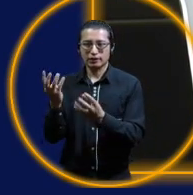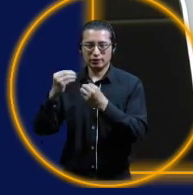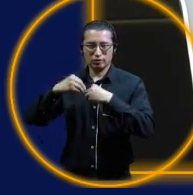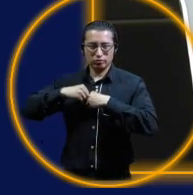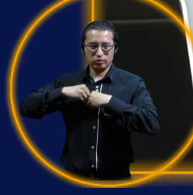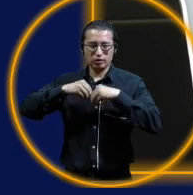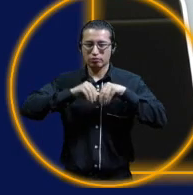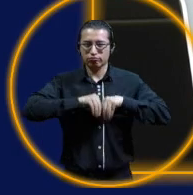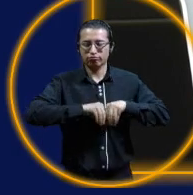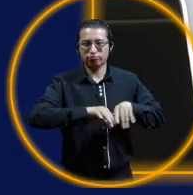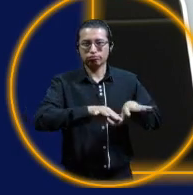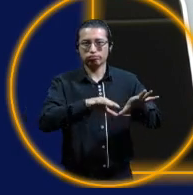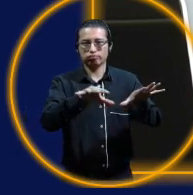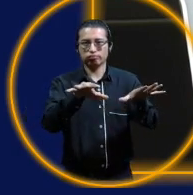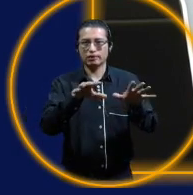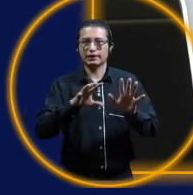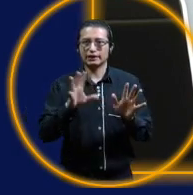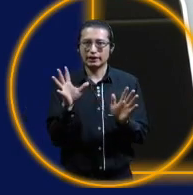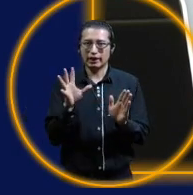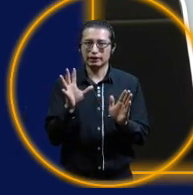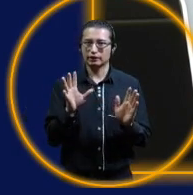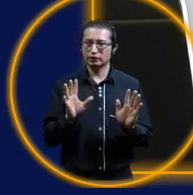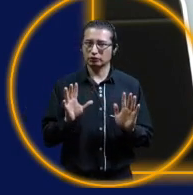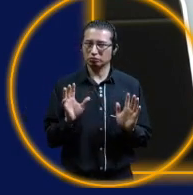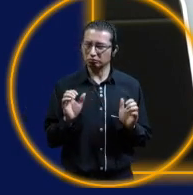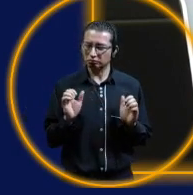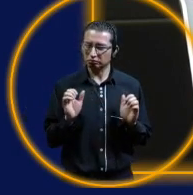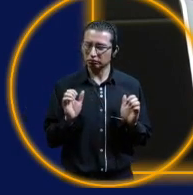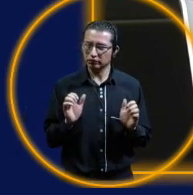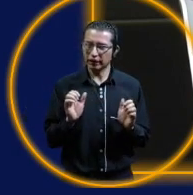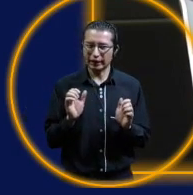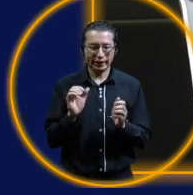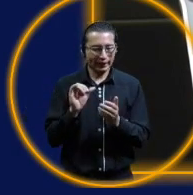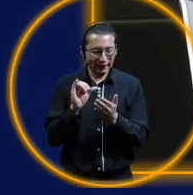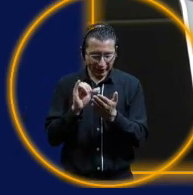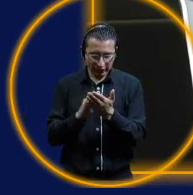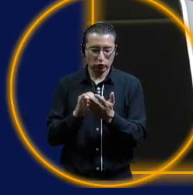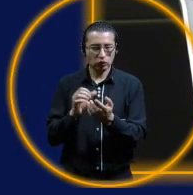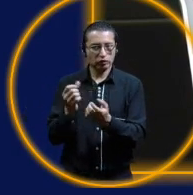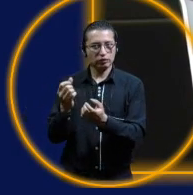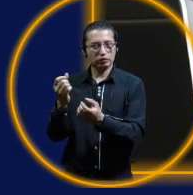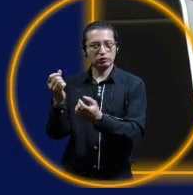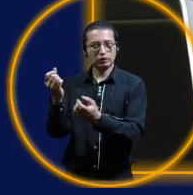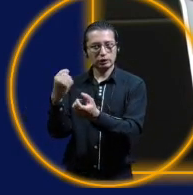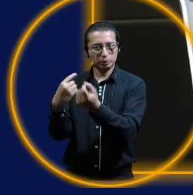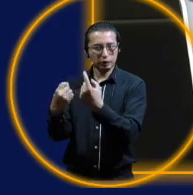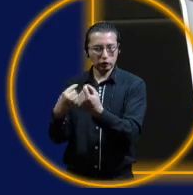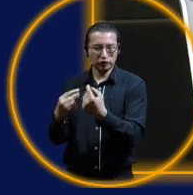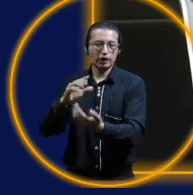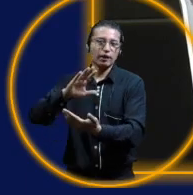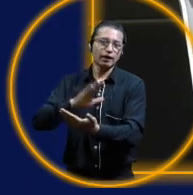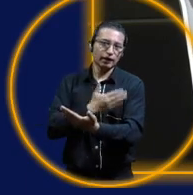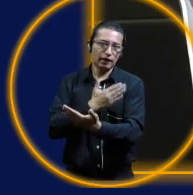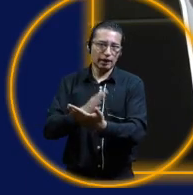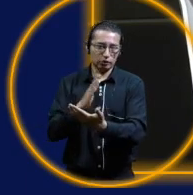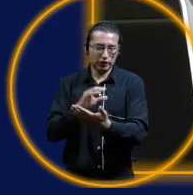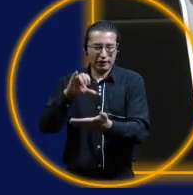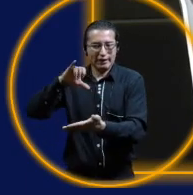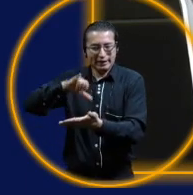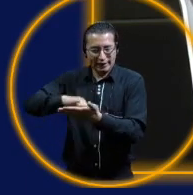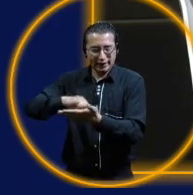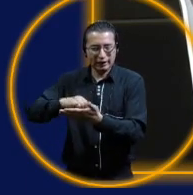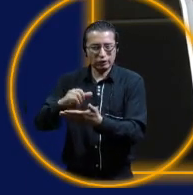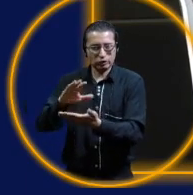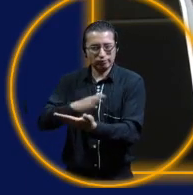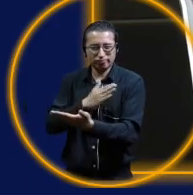little bit less like, this is what people are doing in music, and like these are the trends to follow, and these are like how